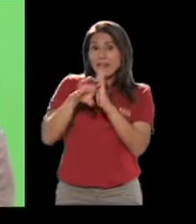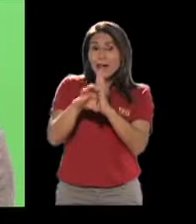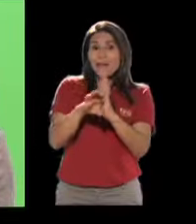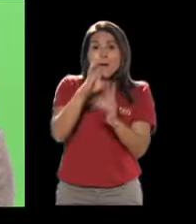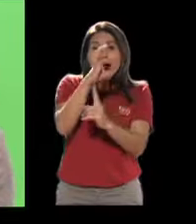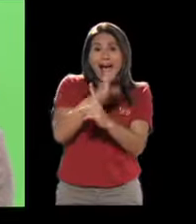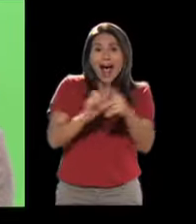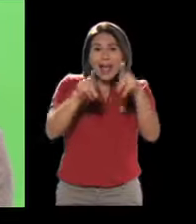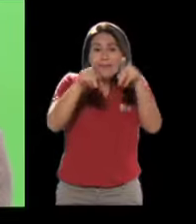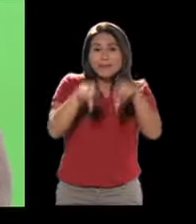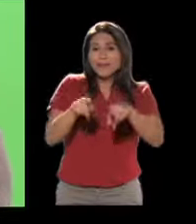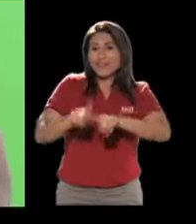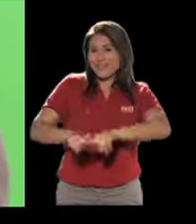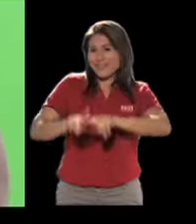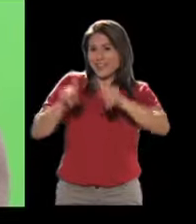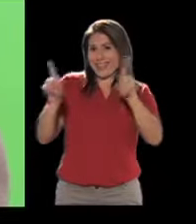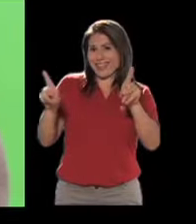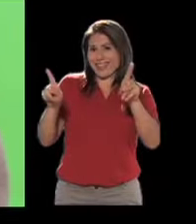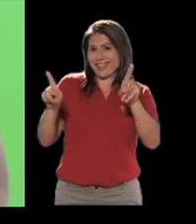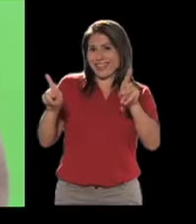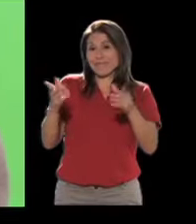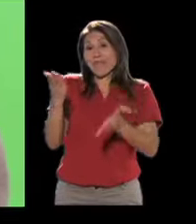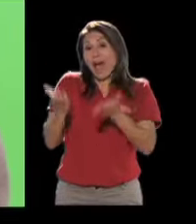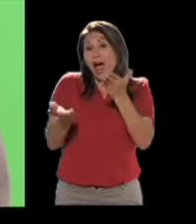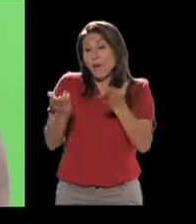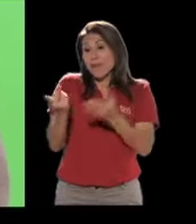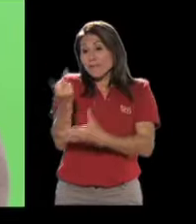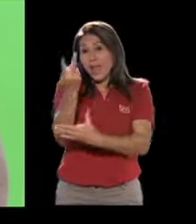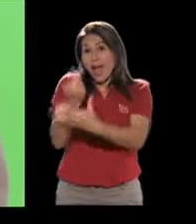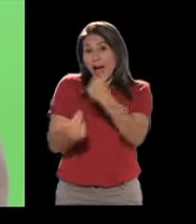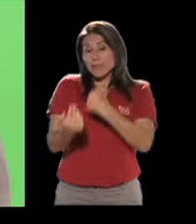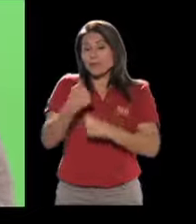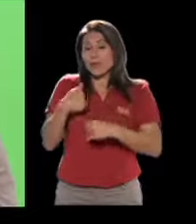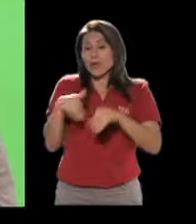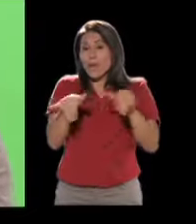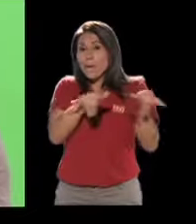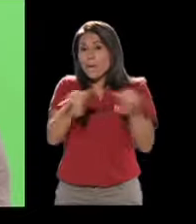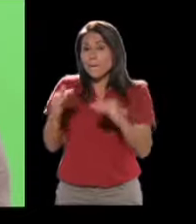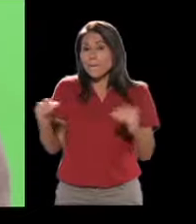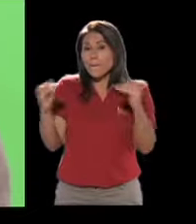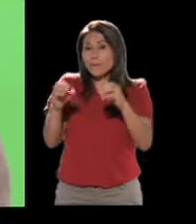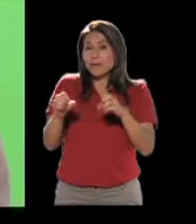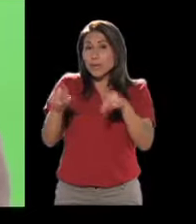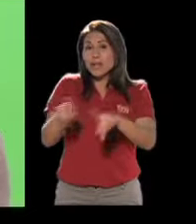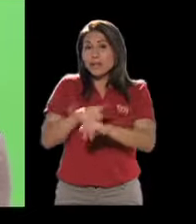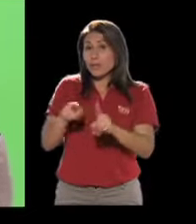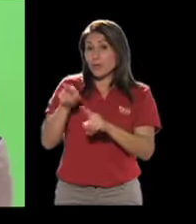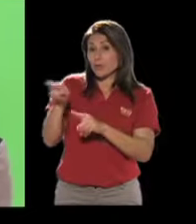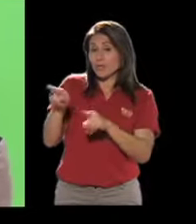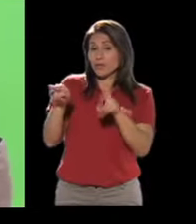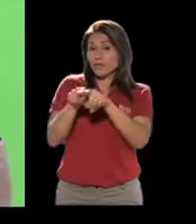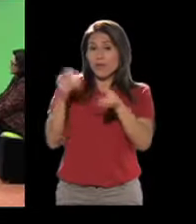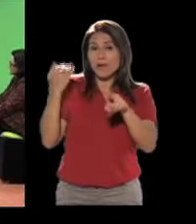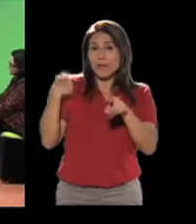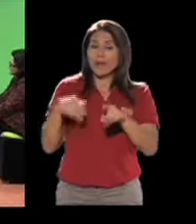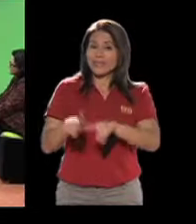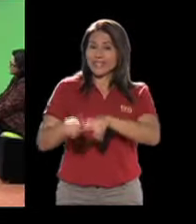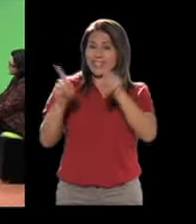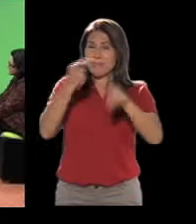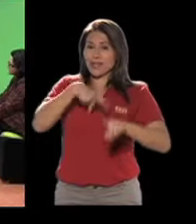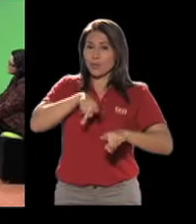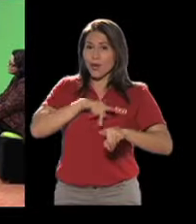es particular, verdad? How can Aunque we see tuviesen las in mismas your oportunidades, family that even you las both of personalidades de you ustedes son distintas? have the